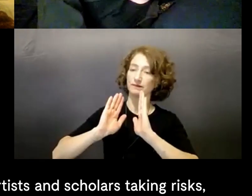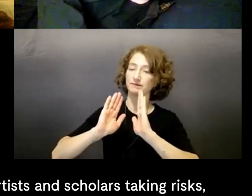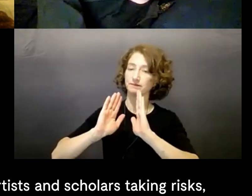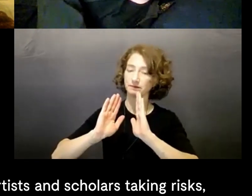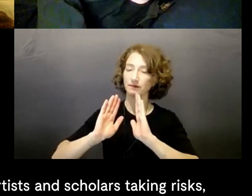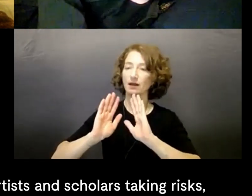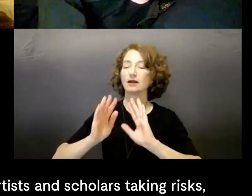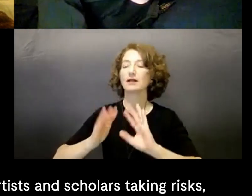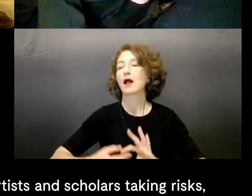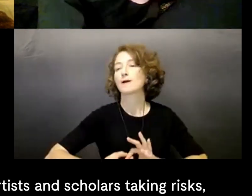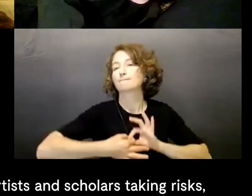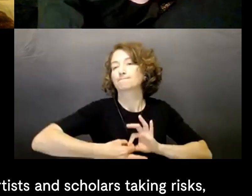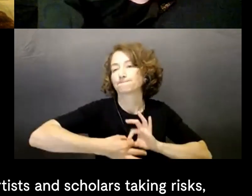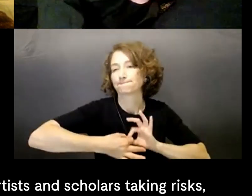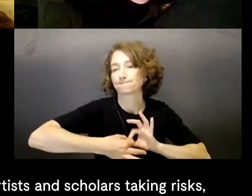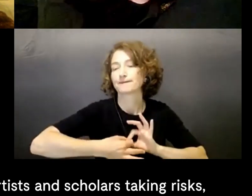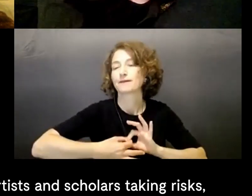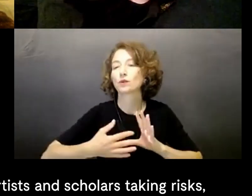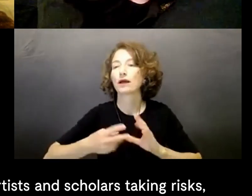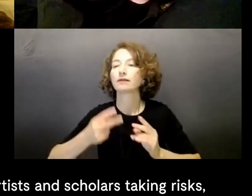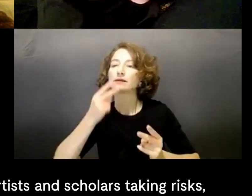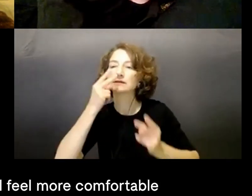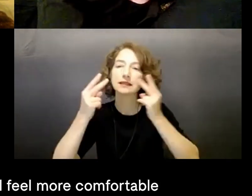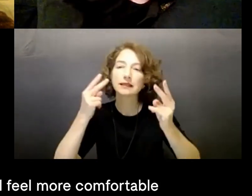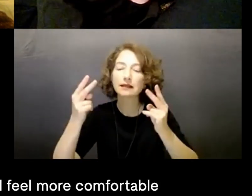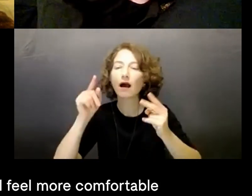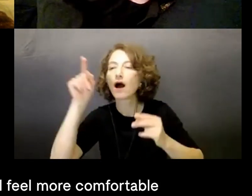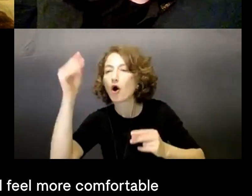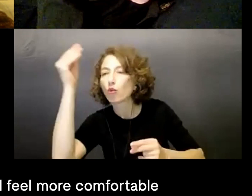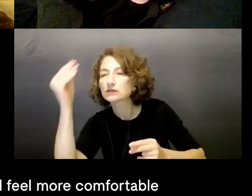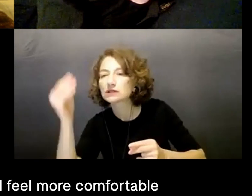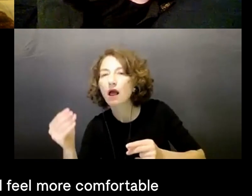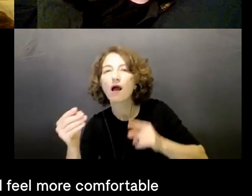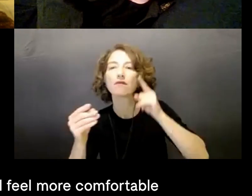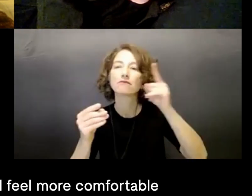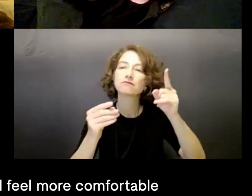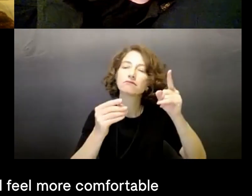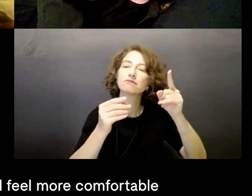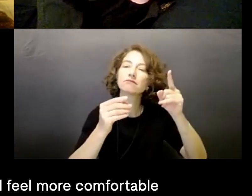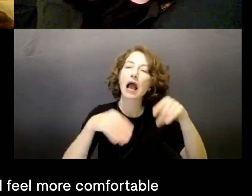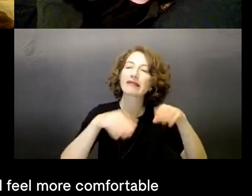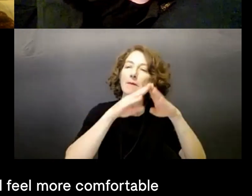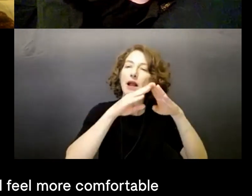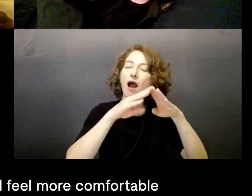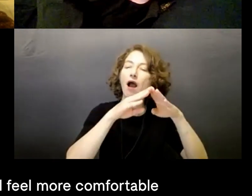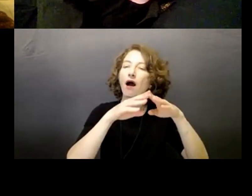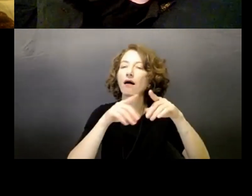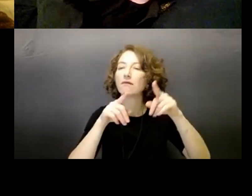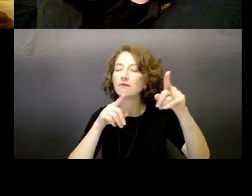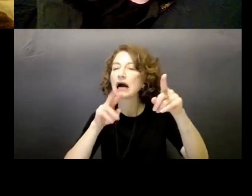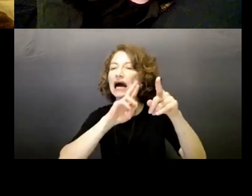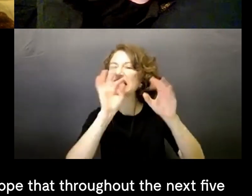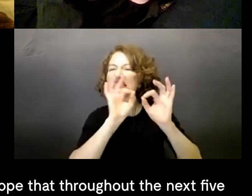other artists and scholars taking risks, doing something different that perhaps they'll feel more comfortable taking risks